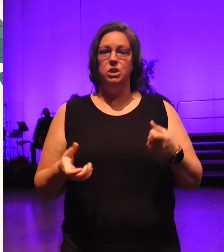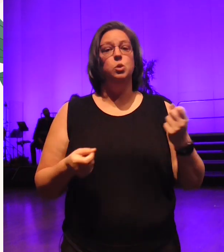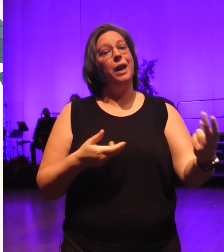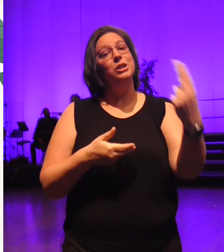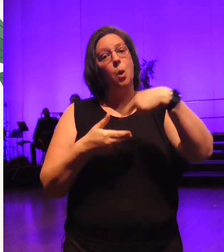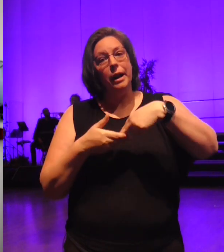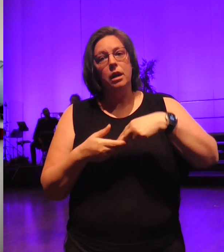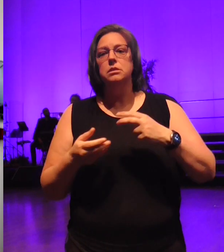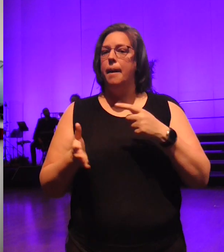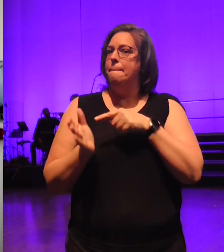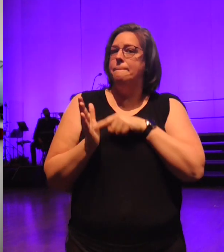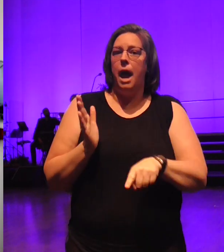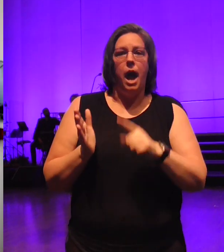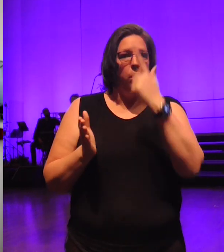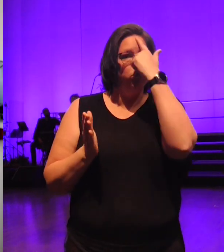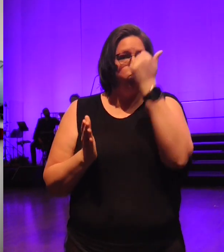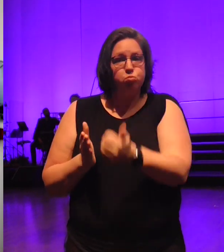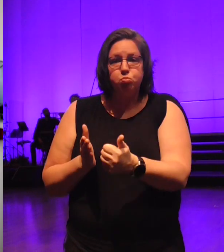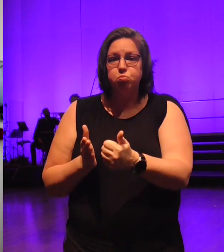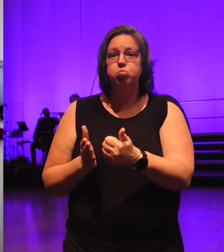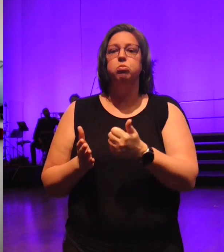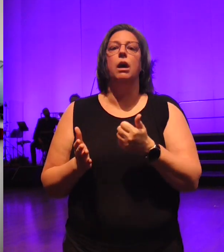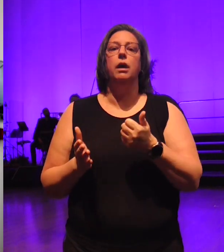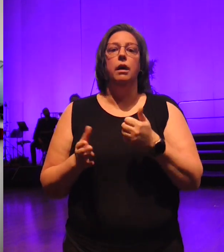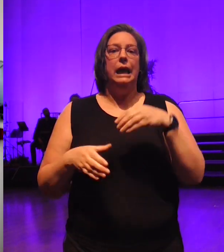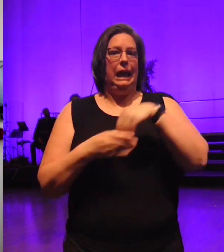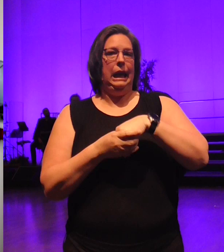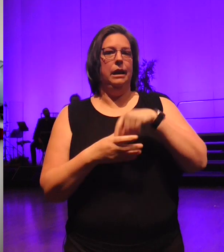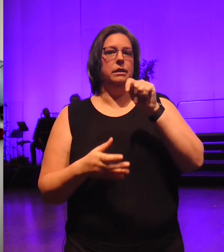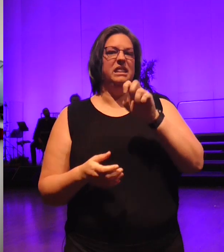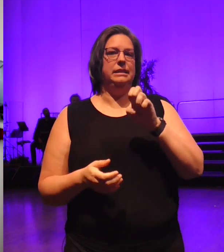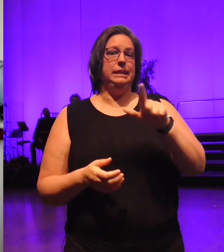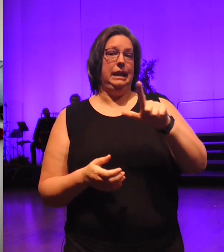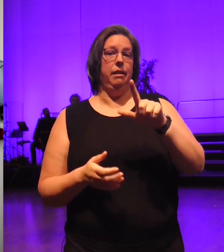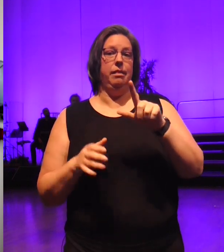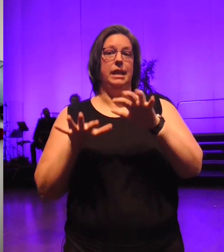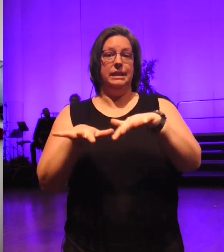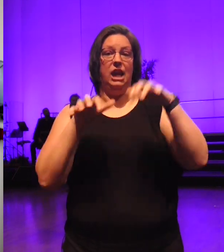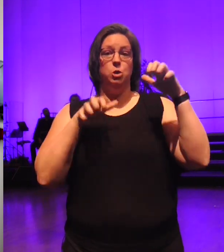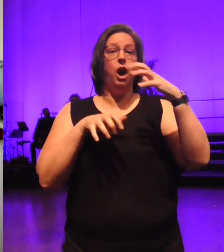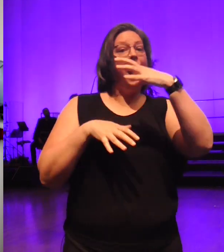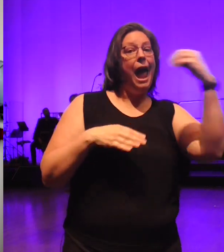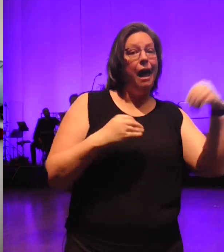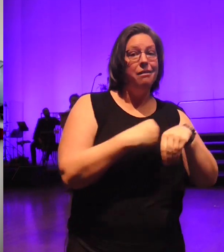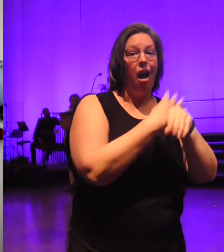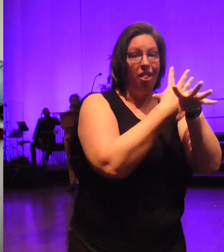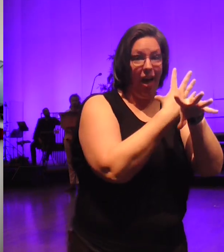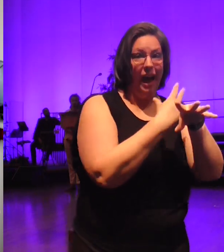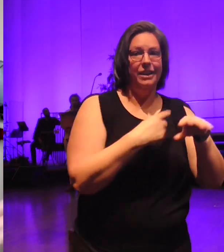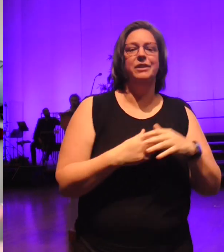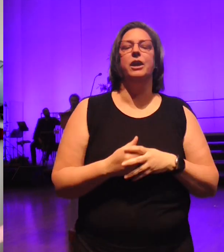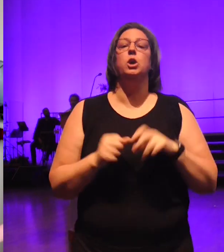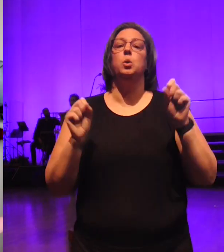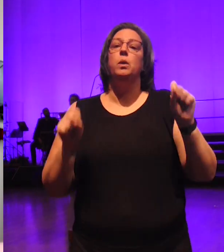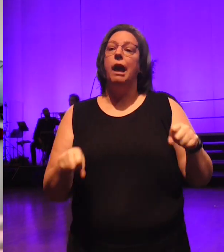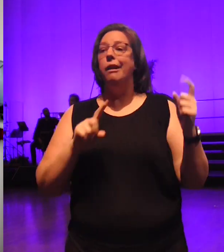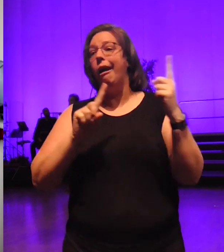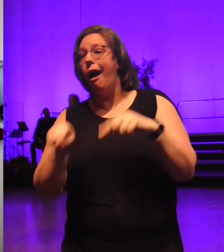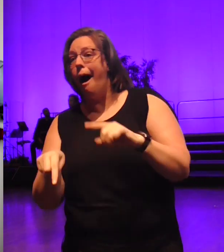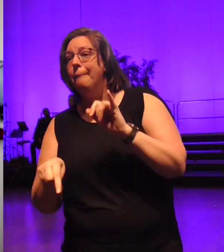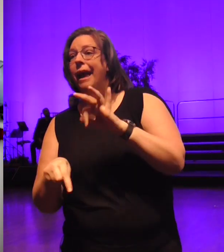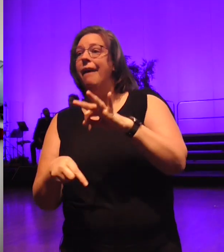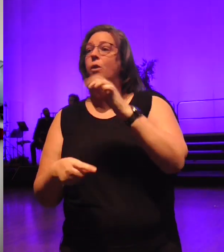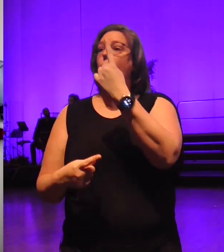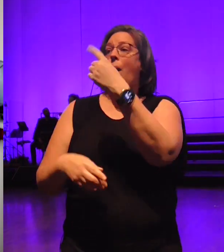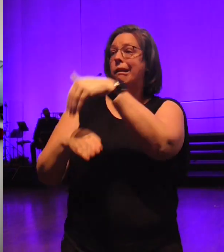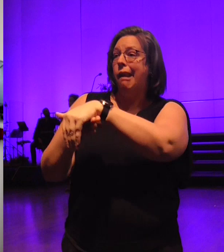love offering class. It's in the Teal Sanctuary and on live stream. You can come and go. If you can be there one night and